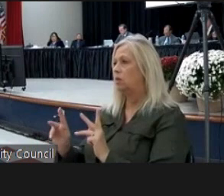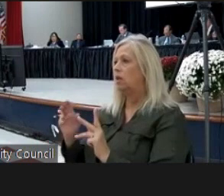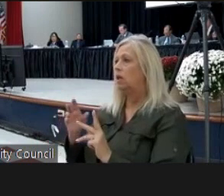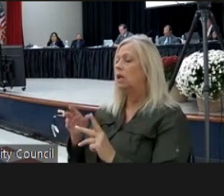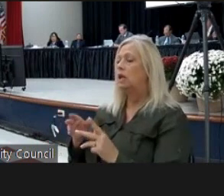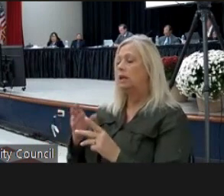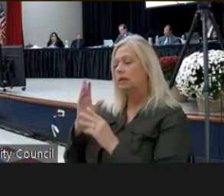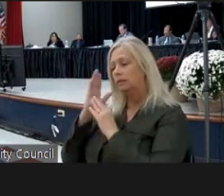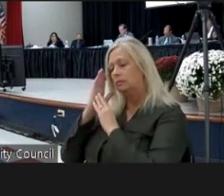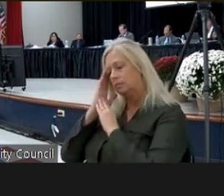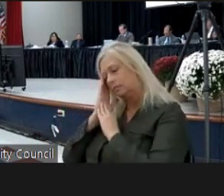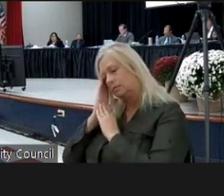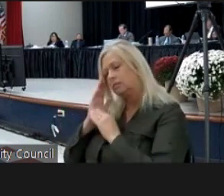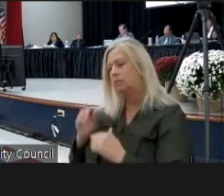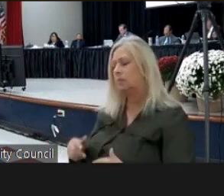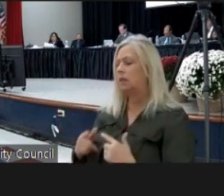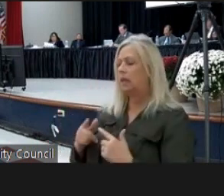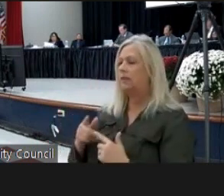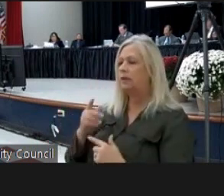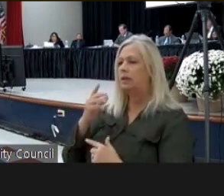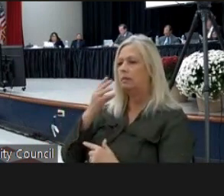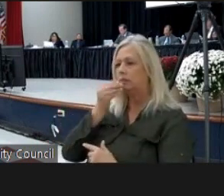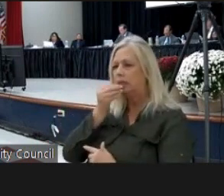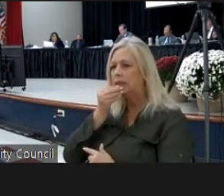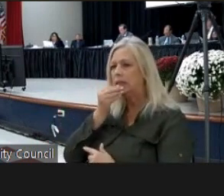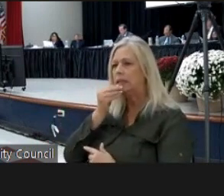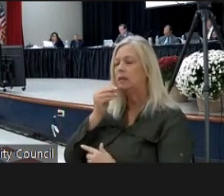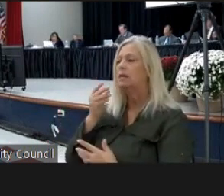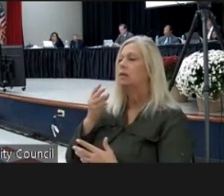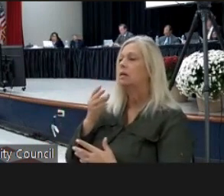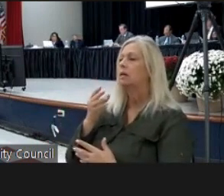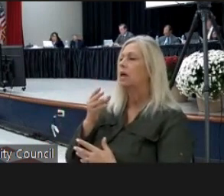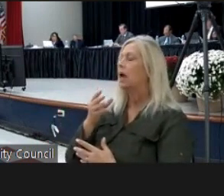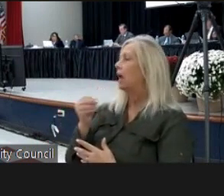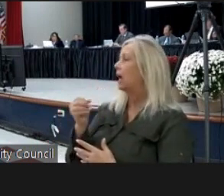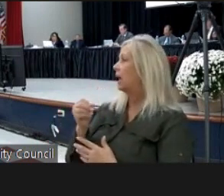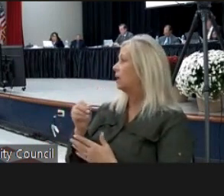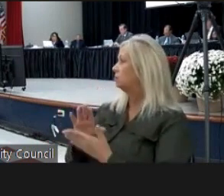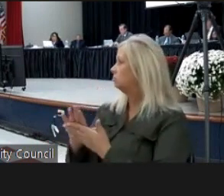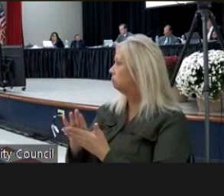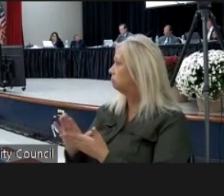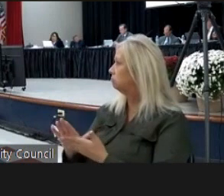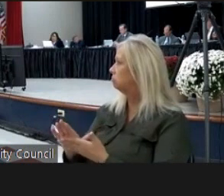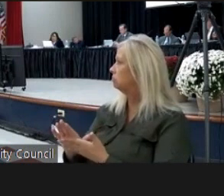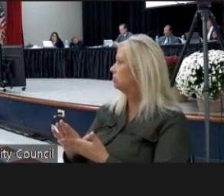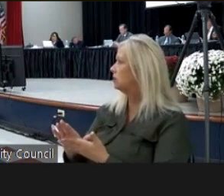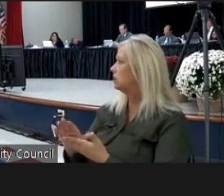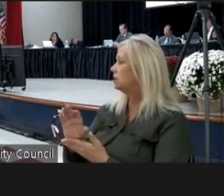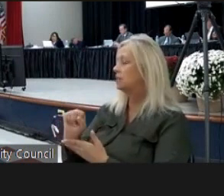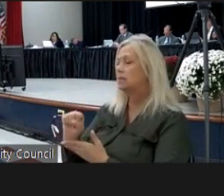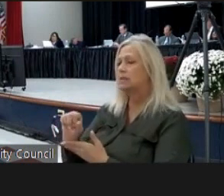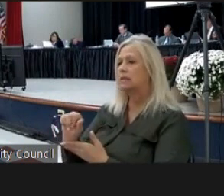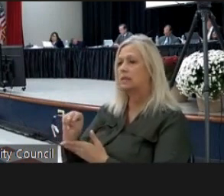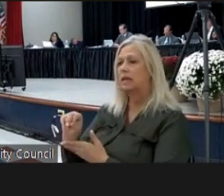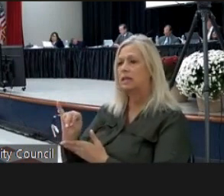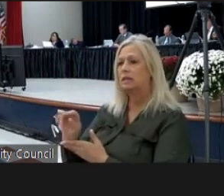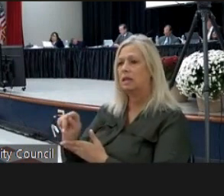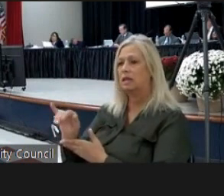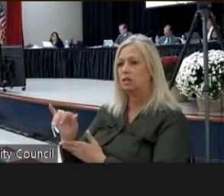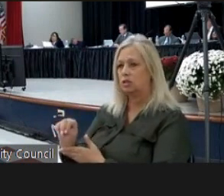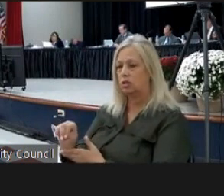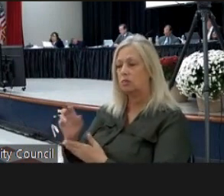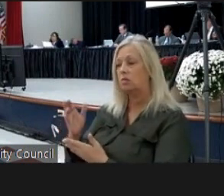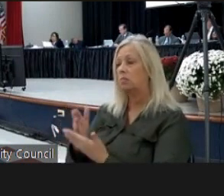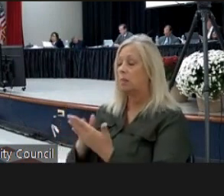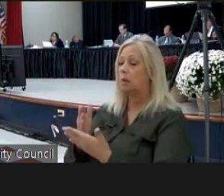sleeping, eating, cooking, and sanitation. And then here's some examples of different types. It can be part of the primary